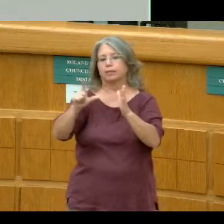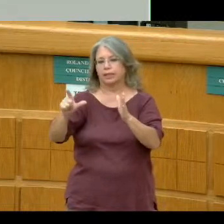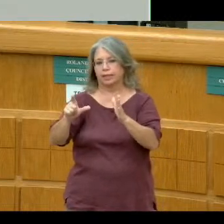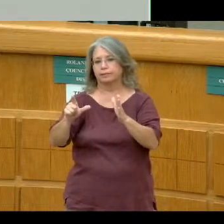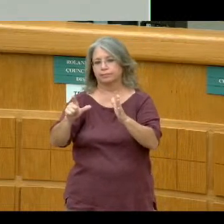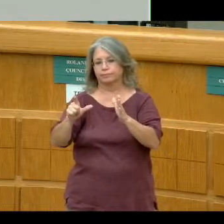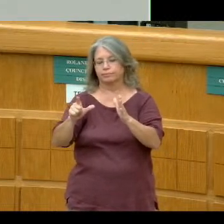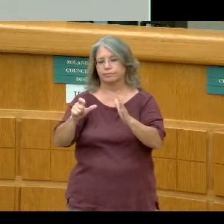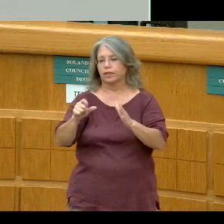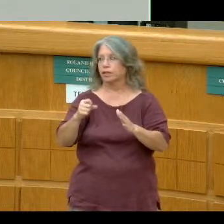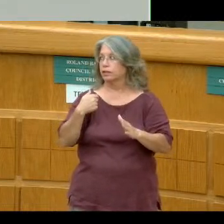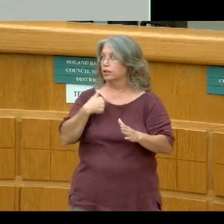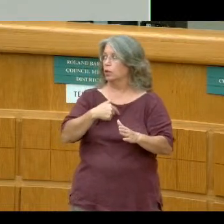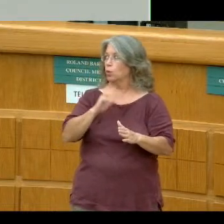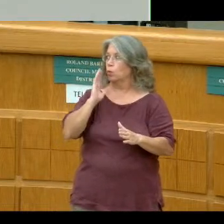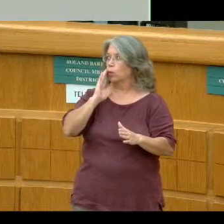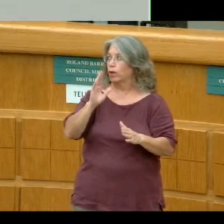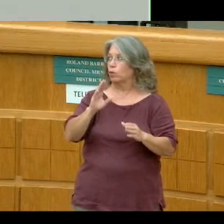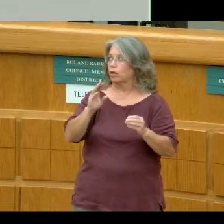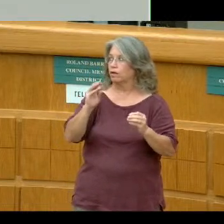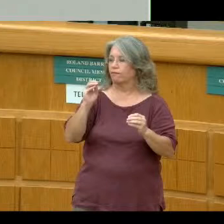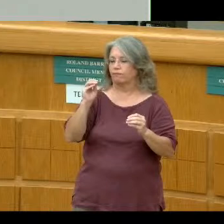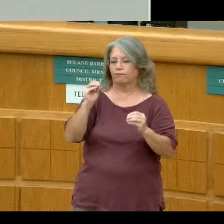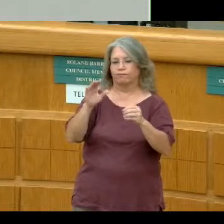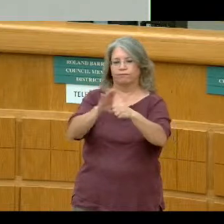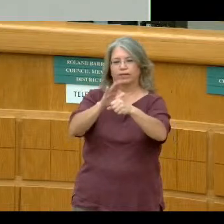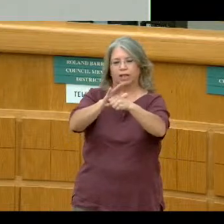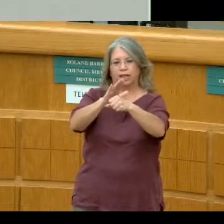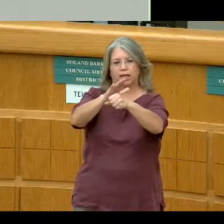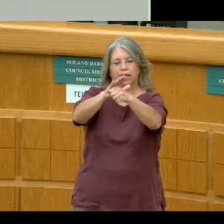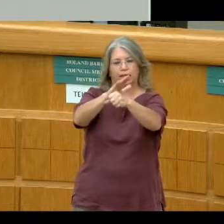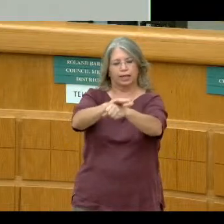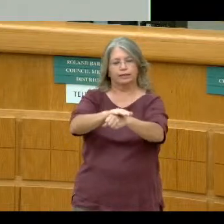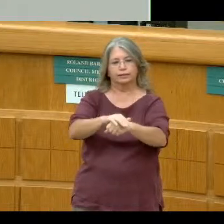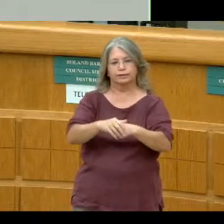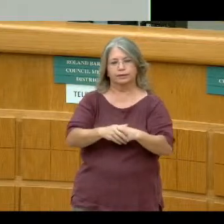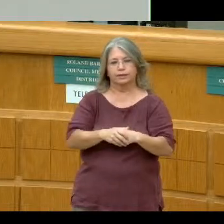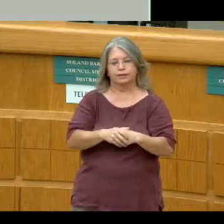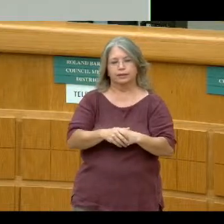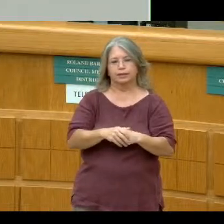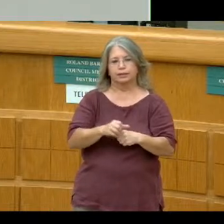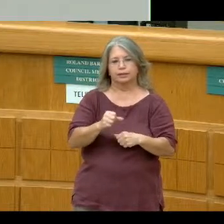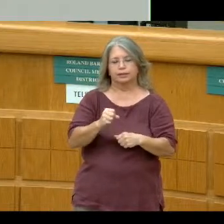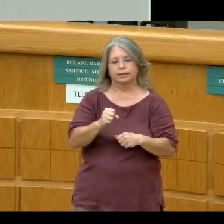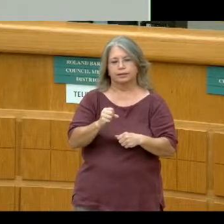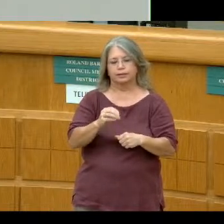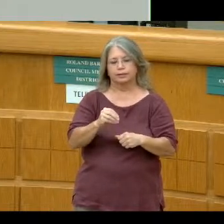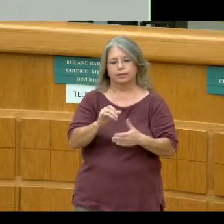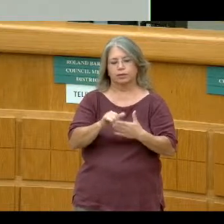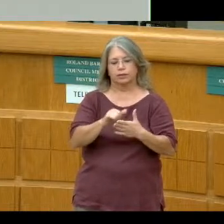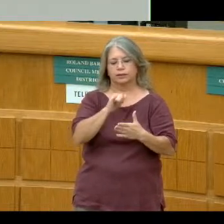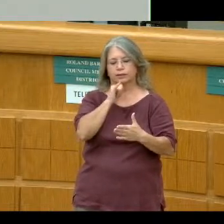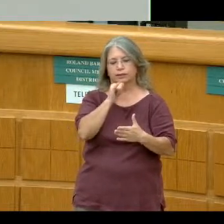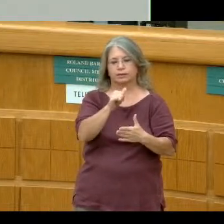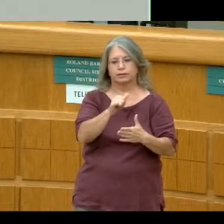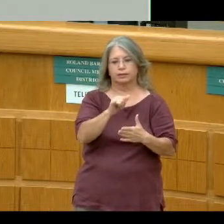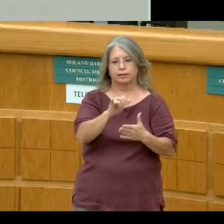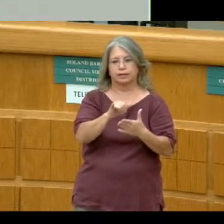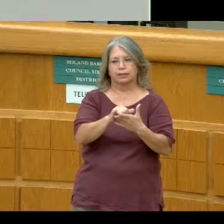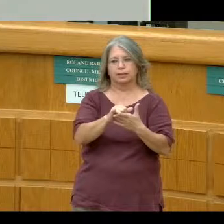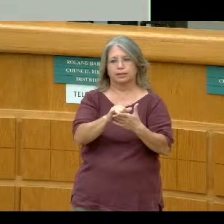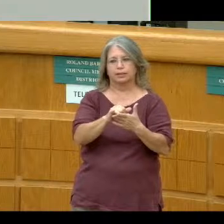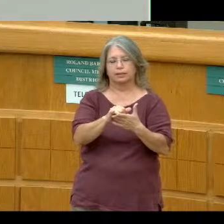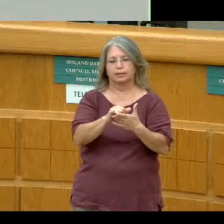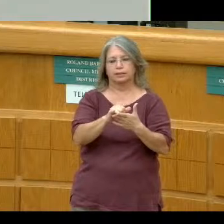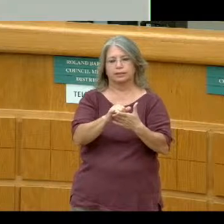in as time goes on, and this is not a real phenomenon of less people dying over the past 7 to 10 days. This is a phenomenon of them not